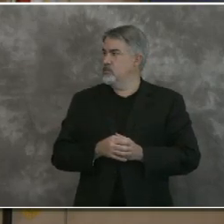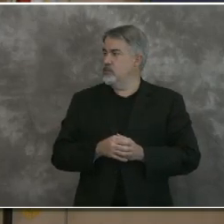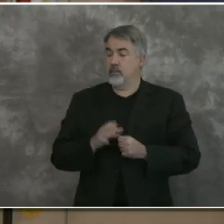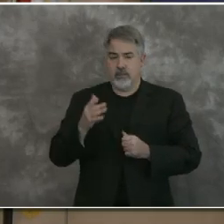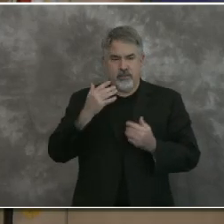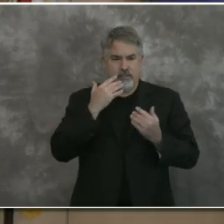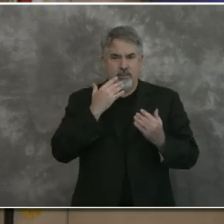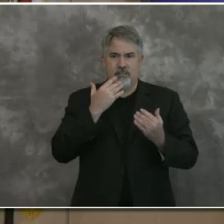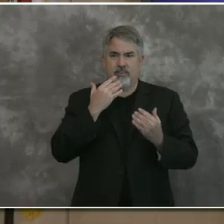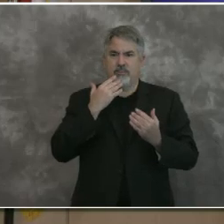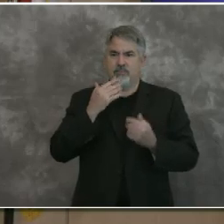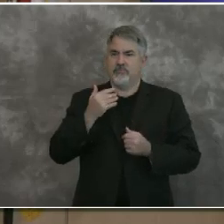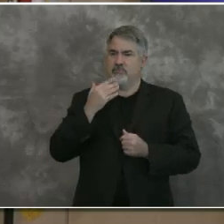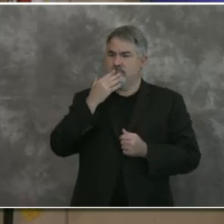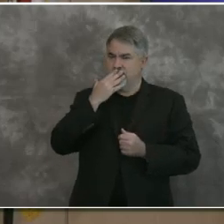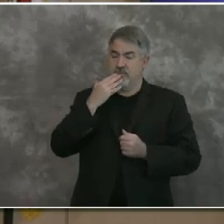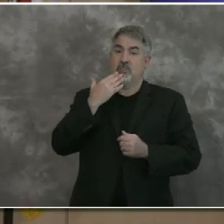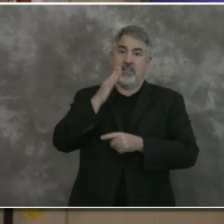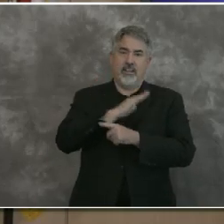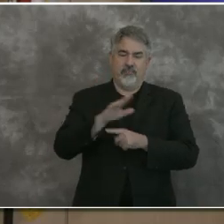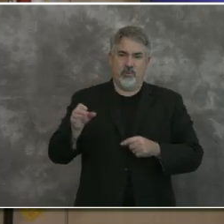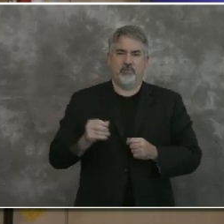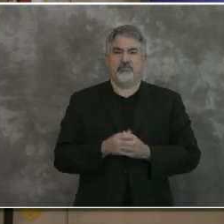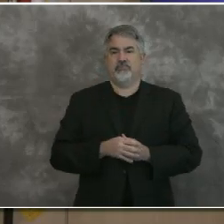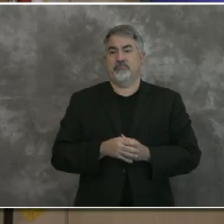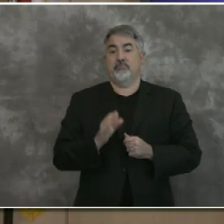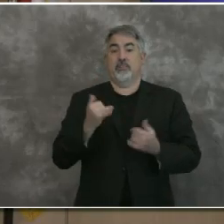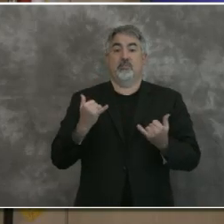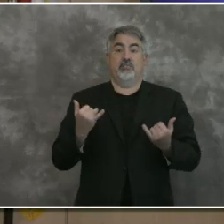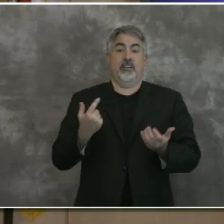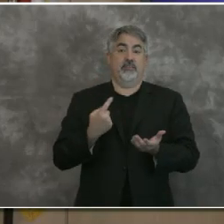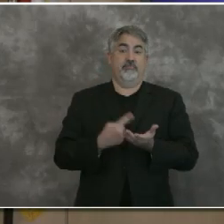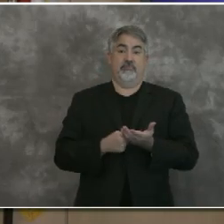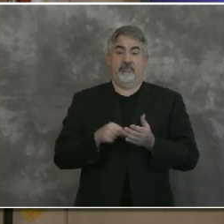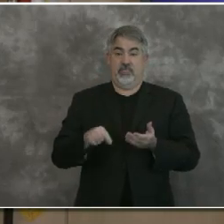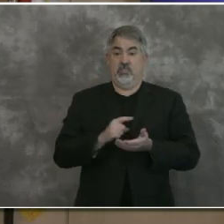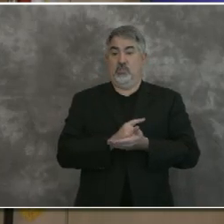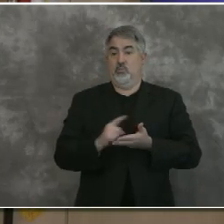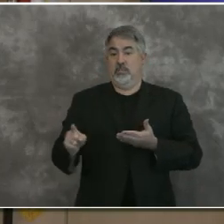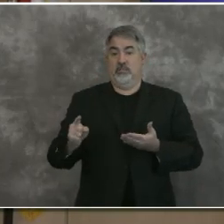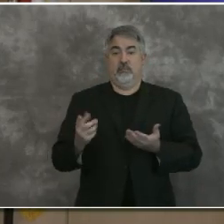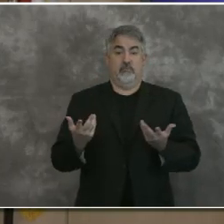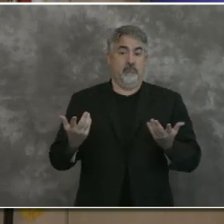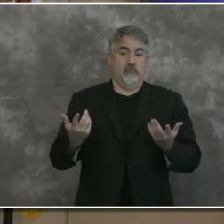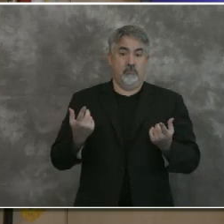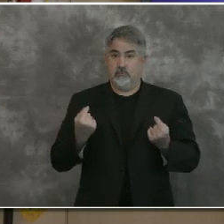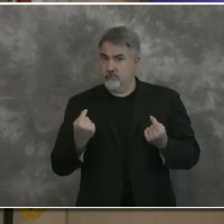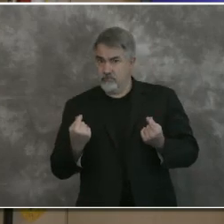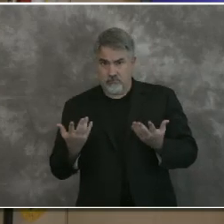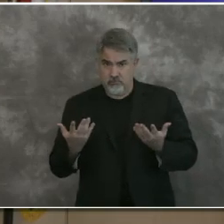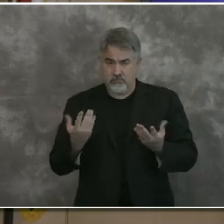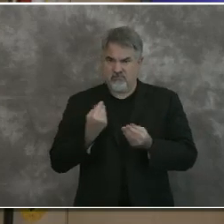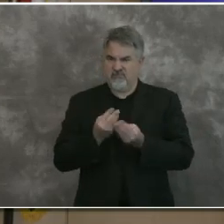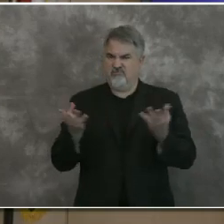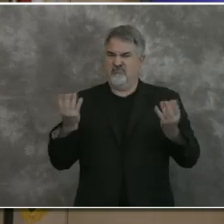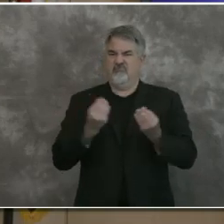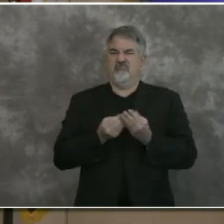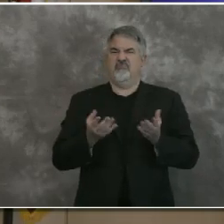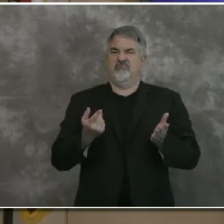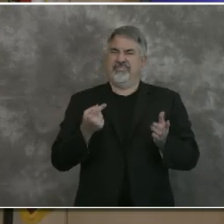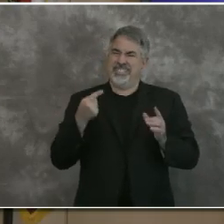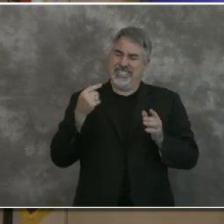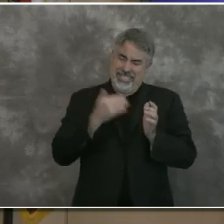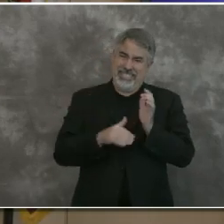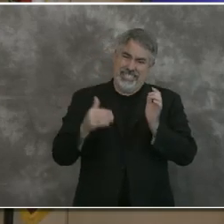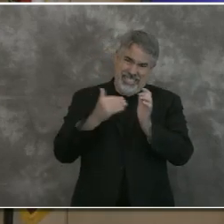Thank you, and good afternoon. As we start our week, I think it is important for us to continue to reiterate and remind ourselves that the